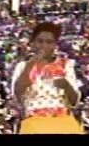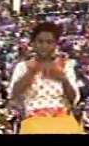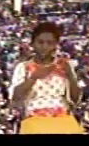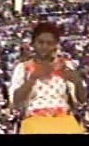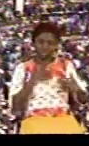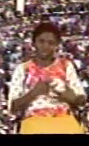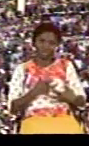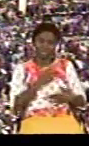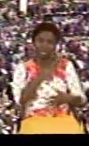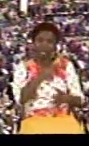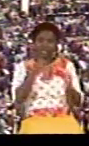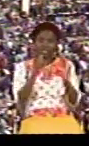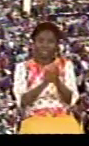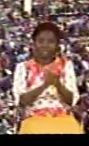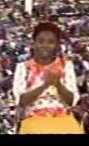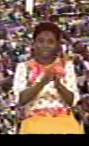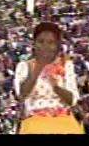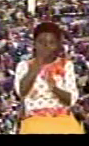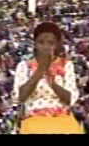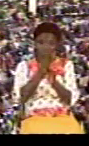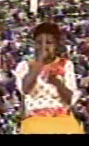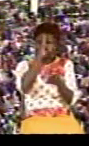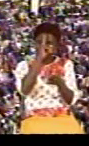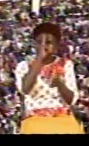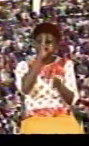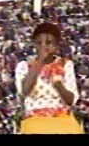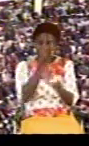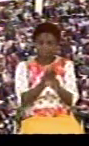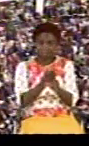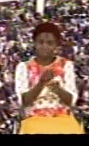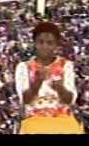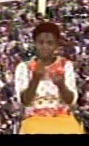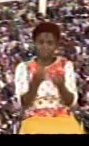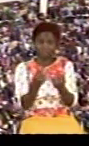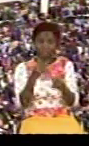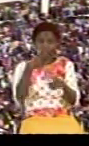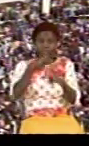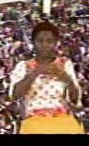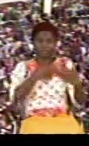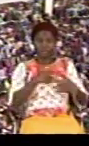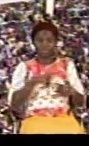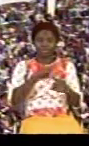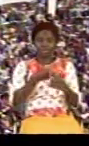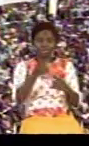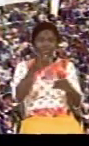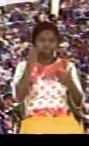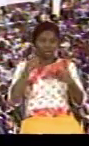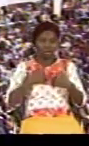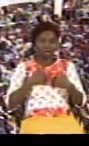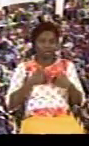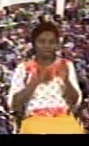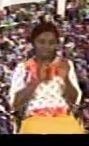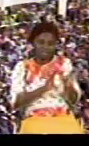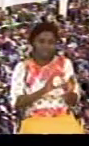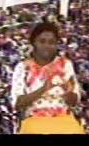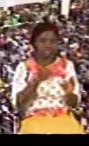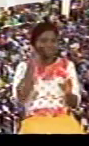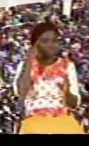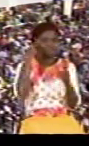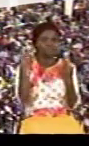comes upon you. There is hatred for sin. You see sin in its